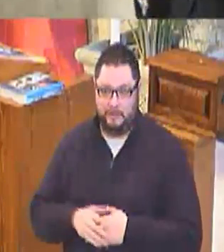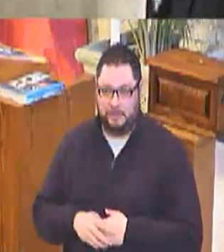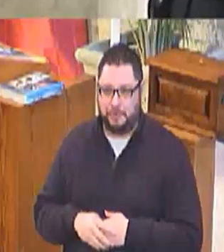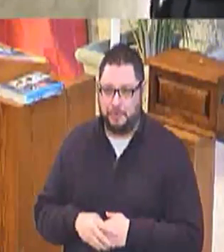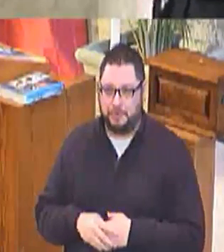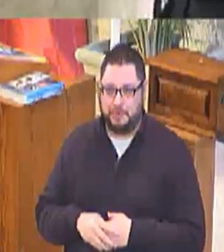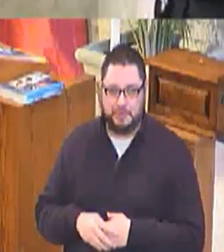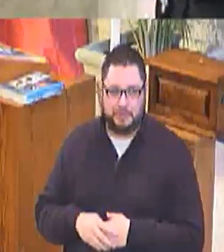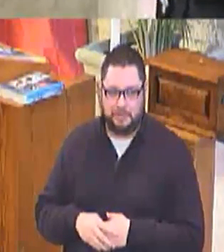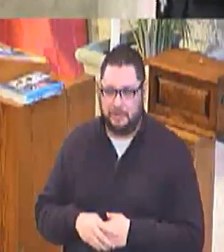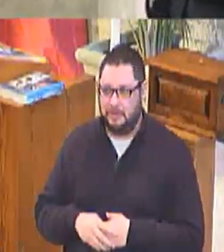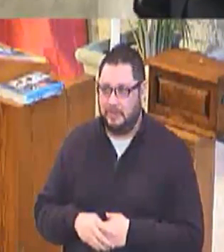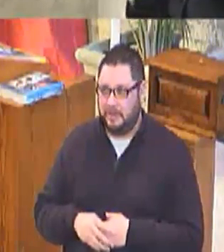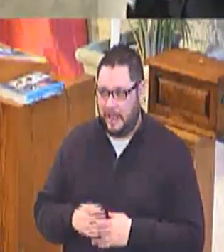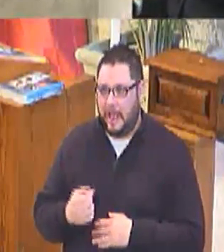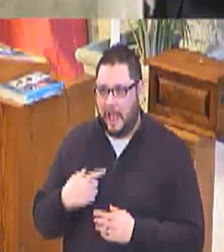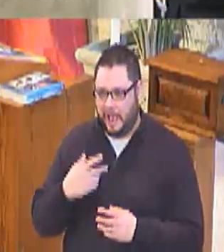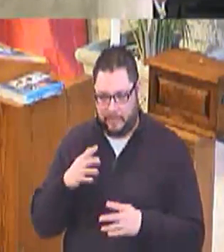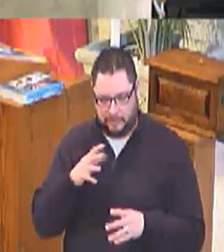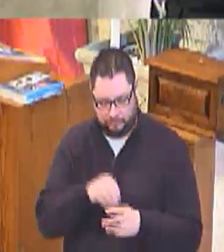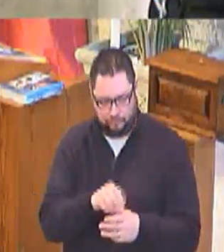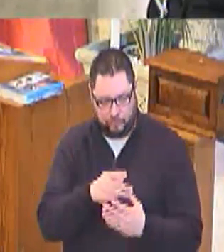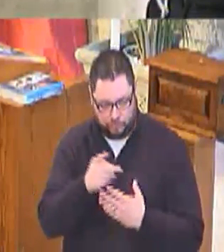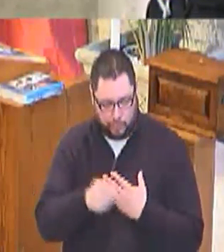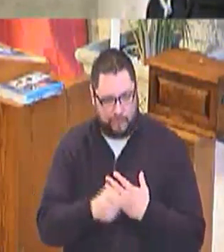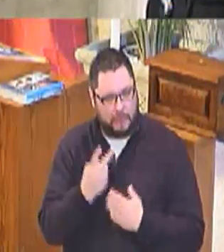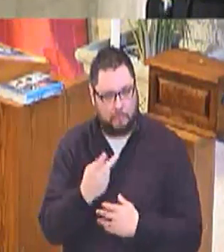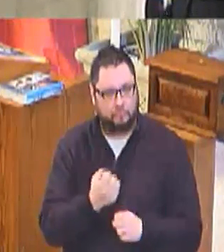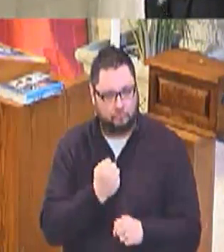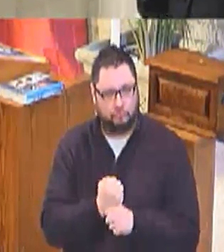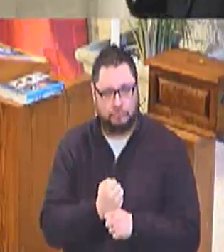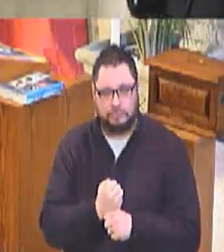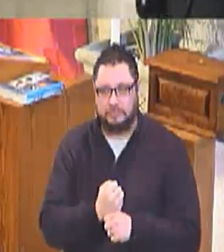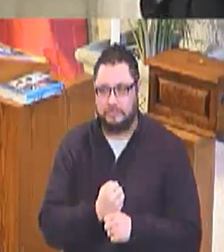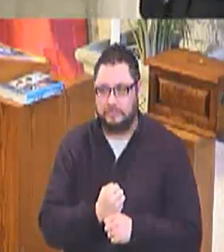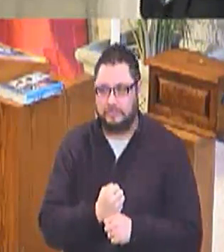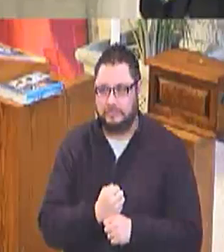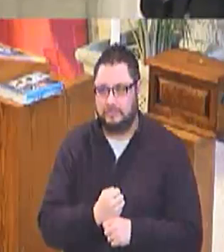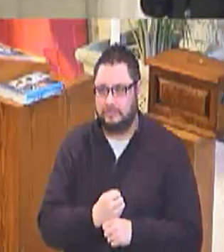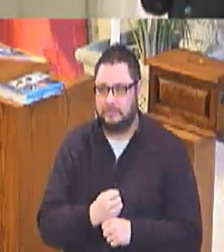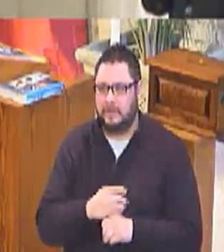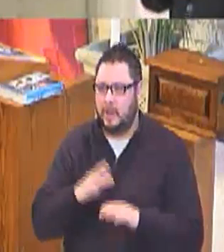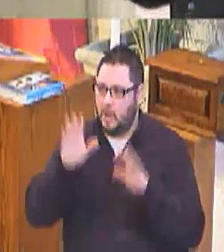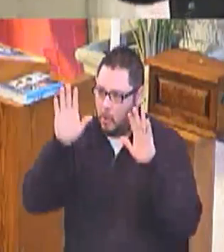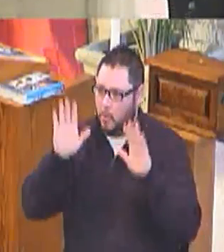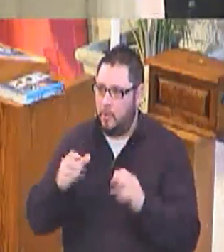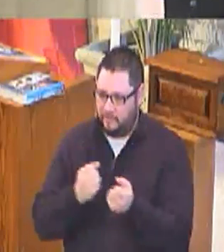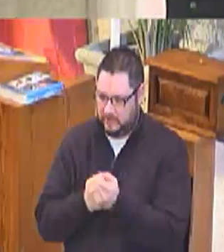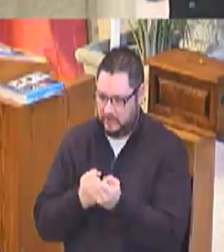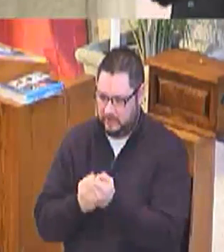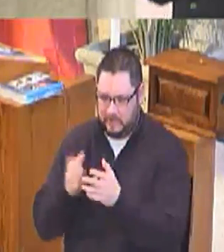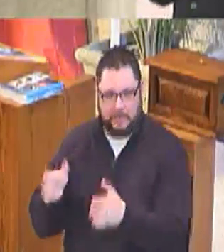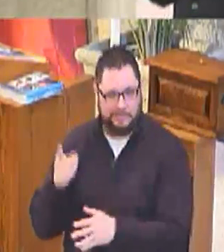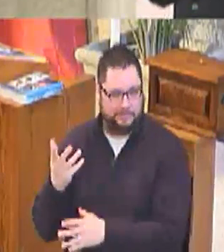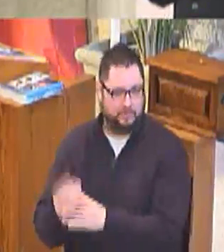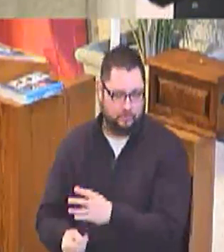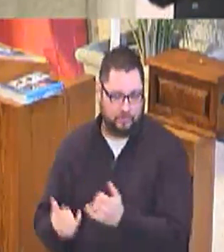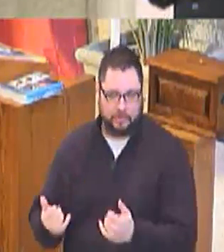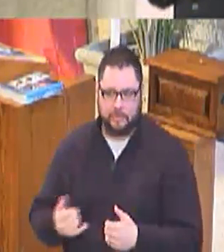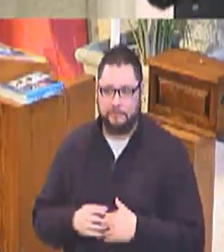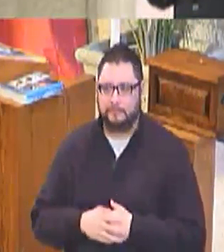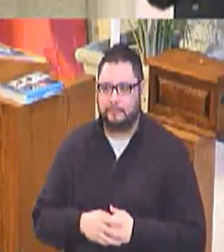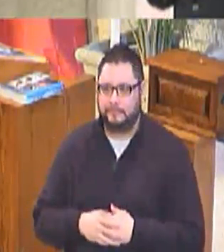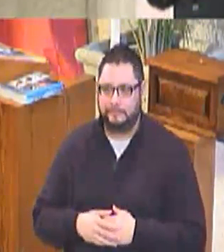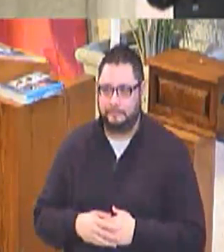I had been just about 2 years in this program, and I had a wonderful sponsor. He's on the other side now, but he's had